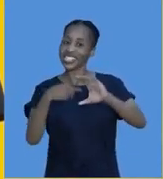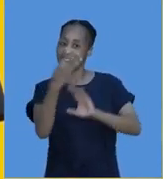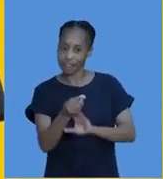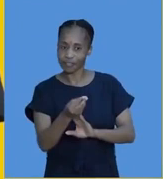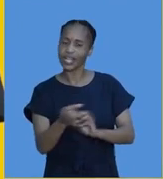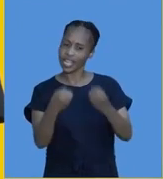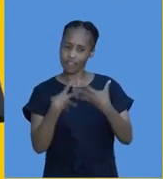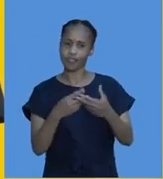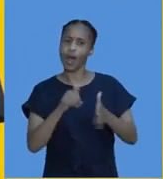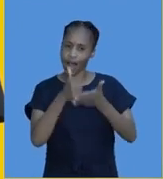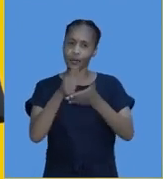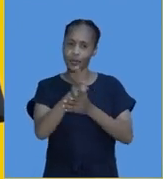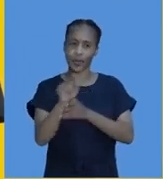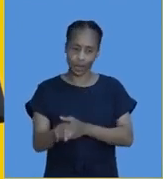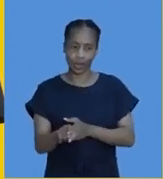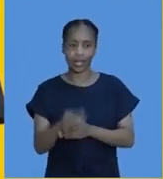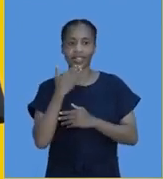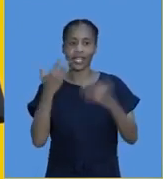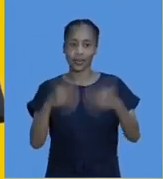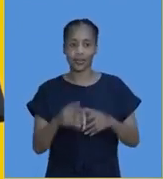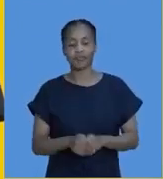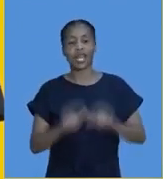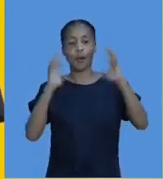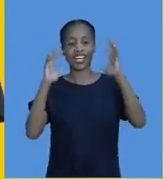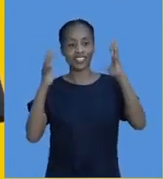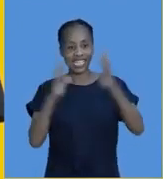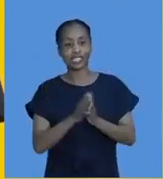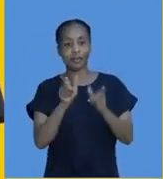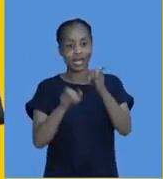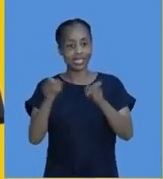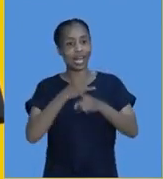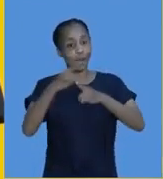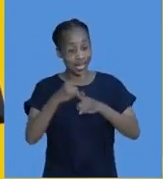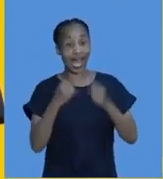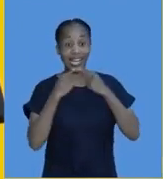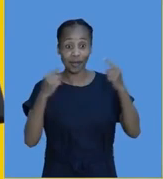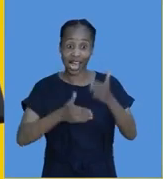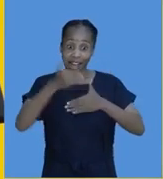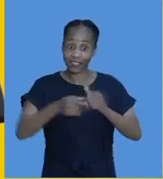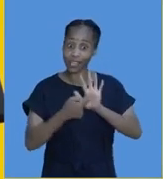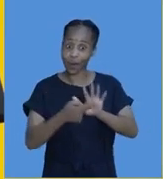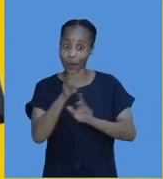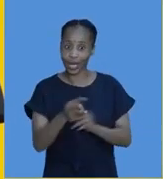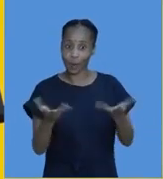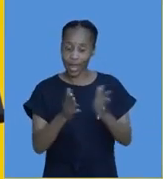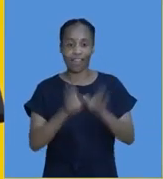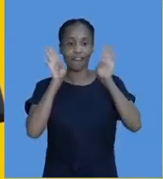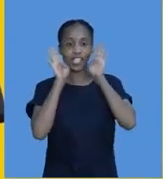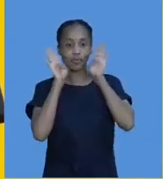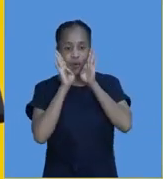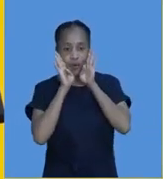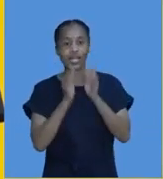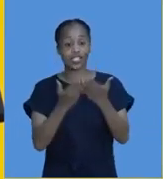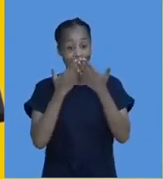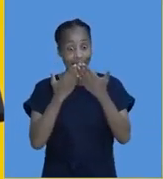can. Congratulations to all of the competition winners who will be announced on Facebook after the show. For our schedule